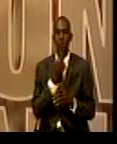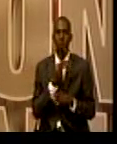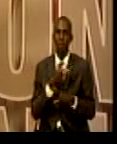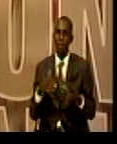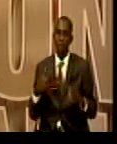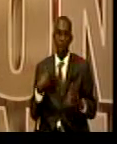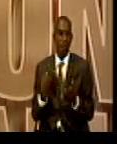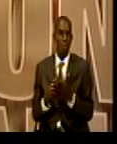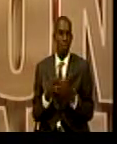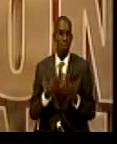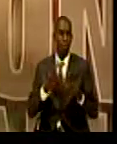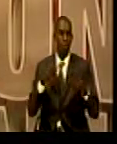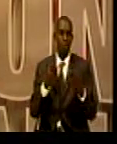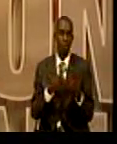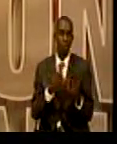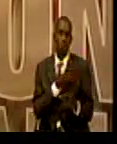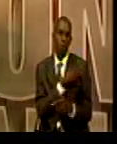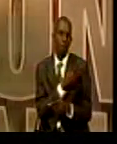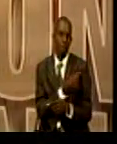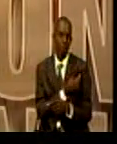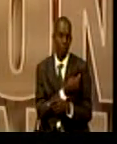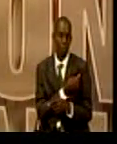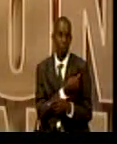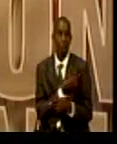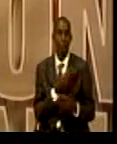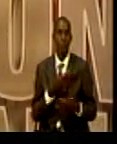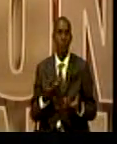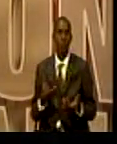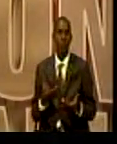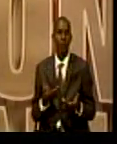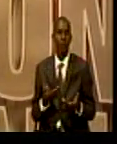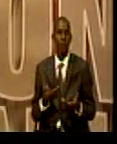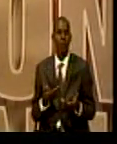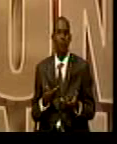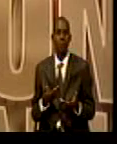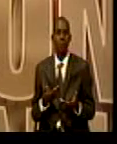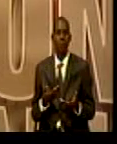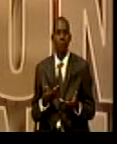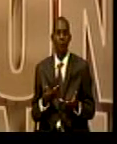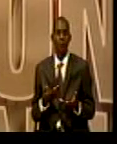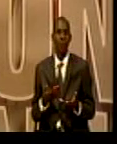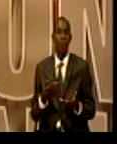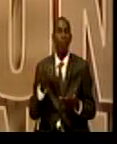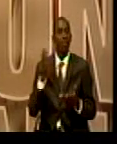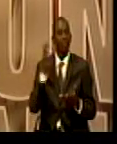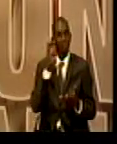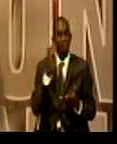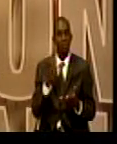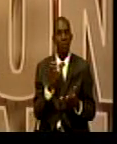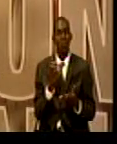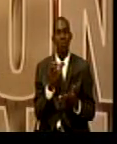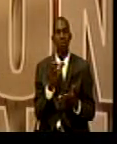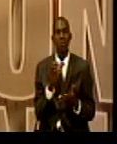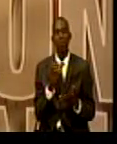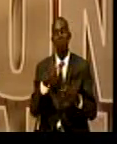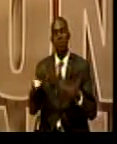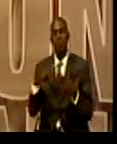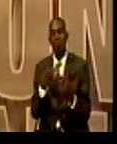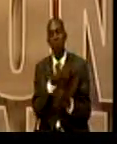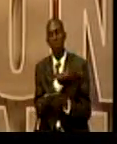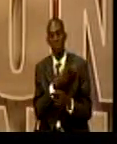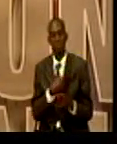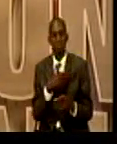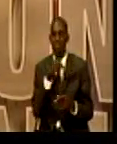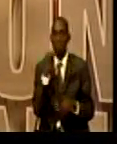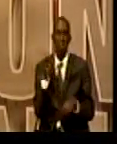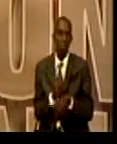hospital. So they have tried before, but the thing could not walk. I went to hospital, but it couldn't walk. So, but then, when it